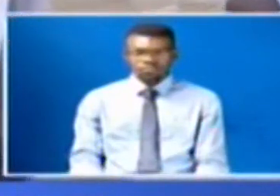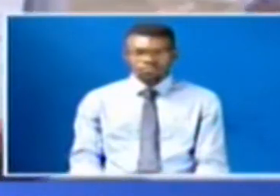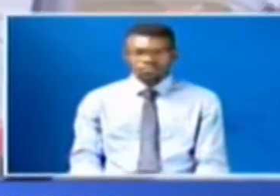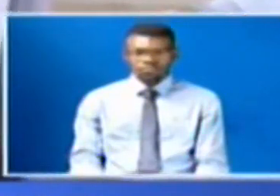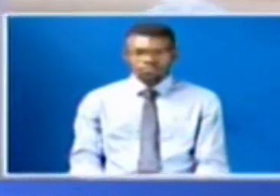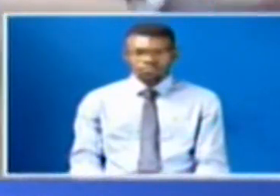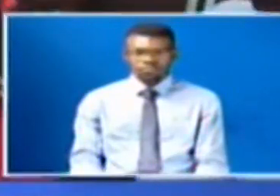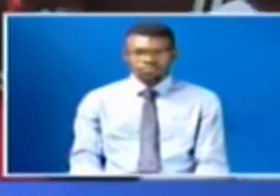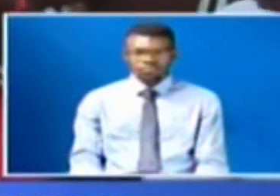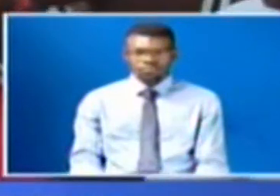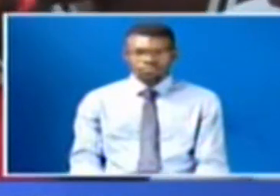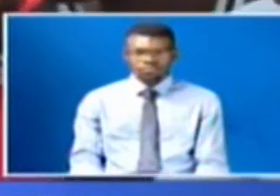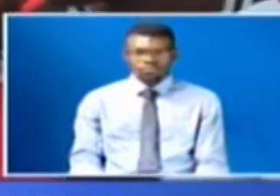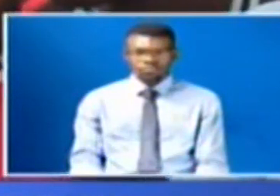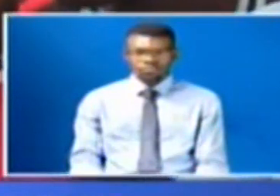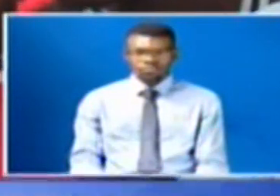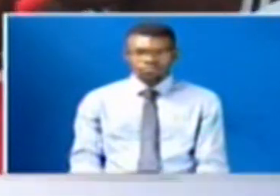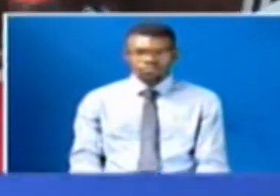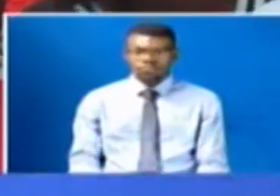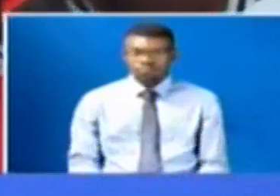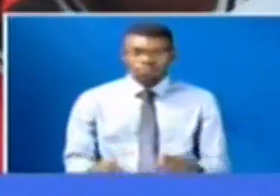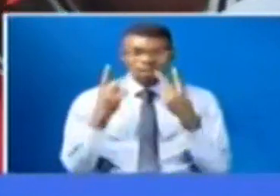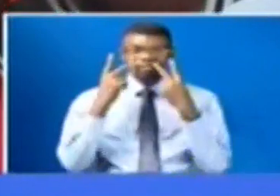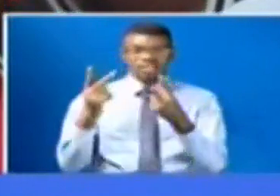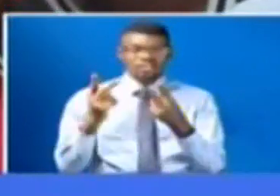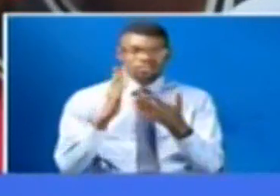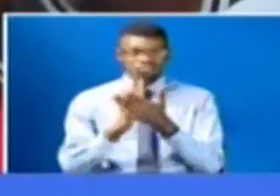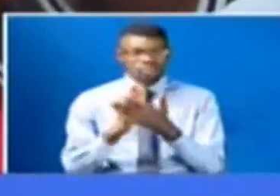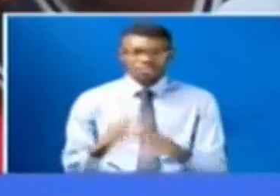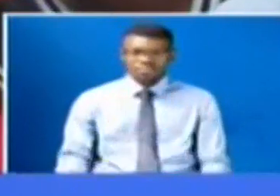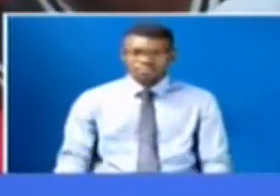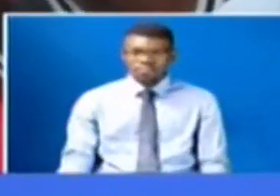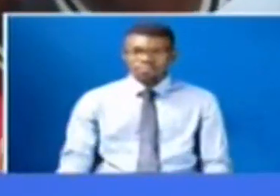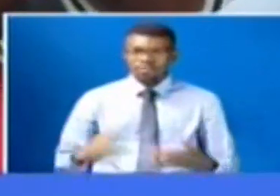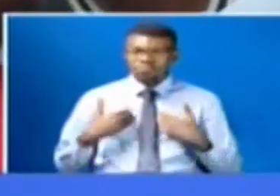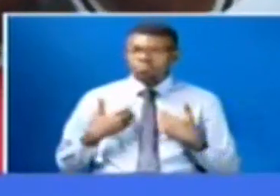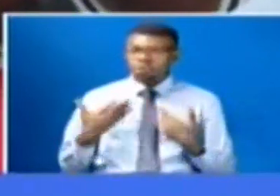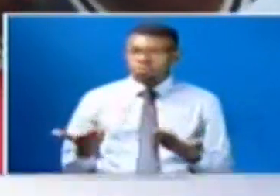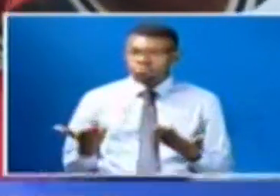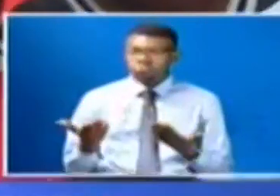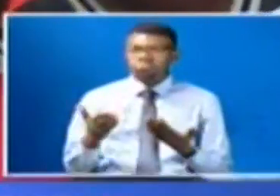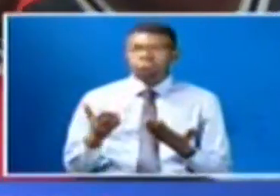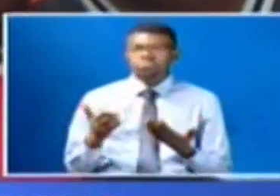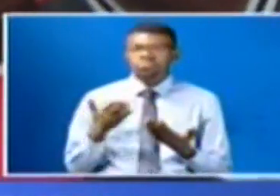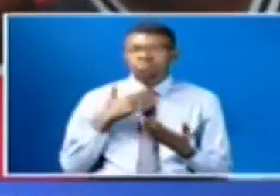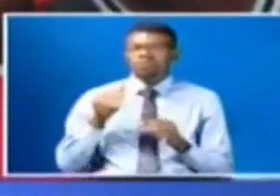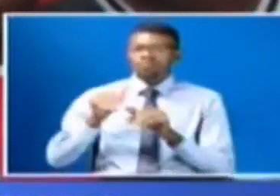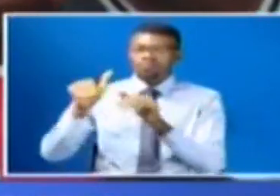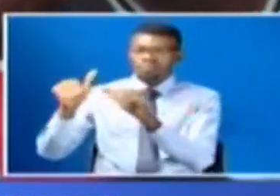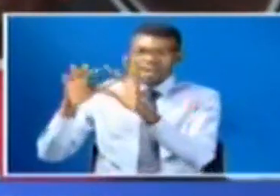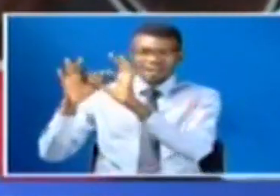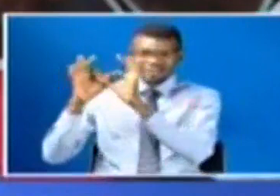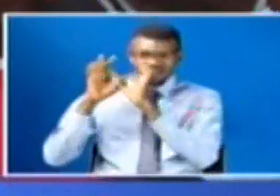starehe Benjo's youth group. I have seen that there's been a lot of call for traditional and cultural